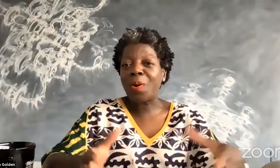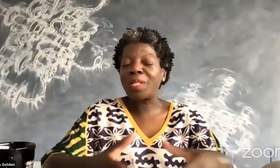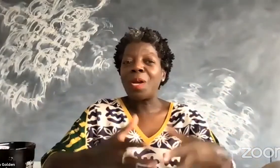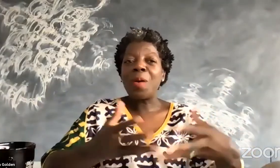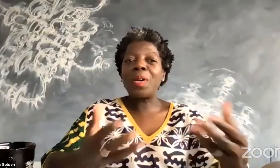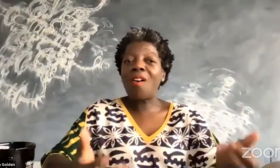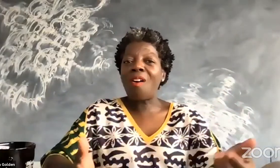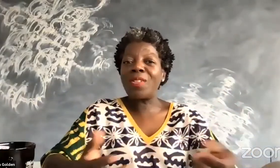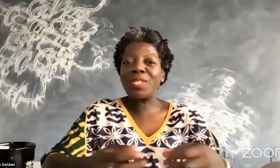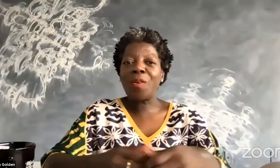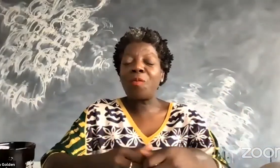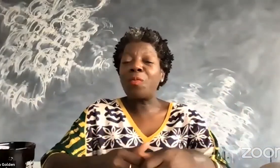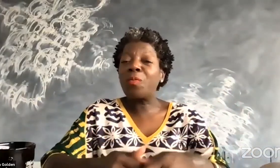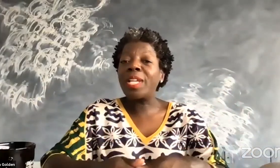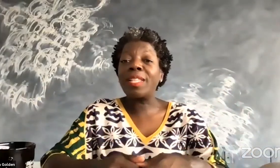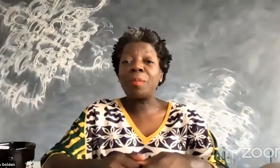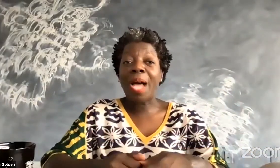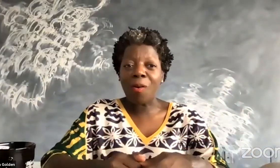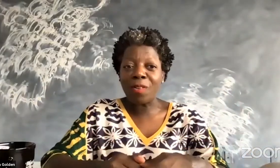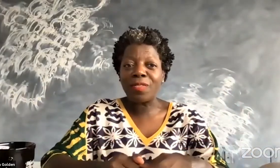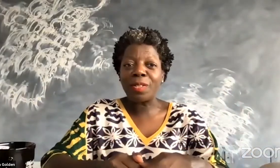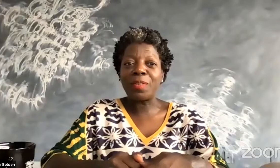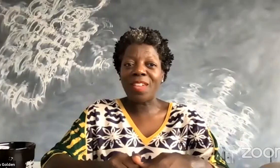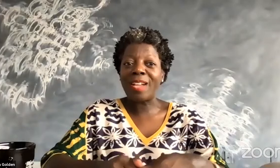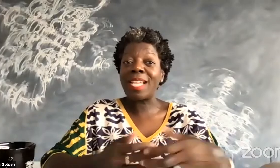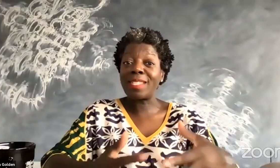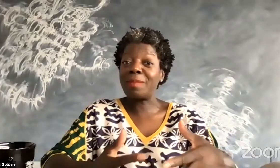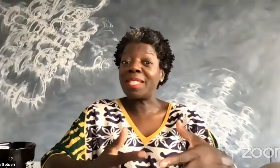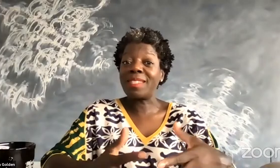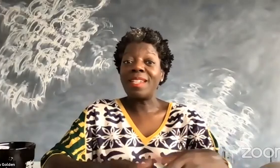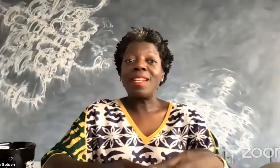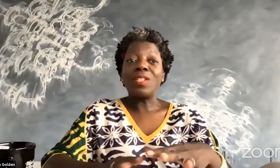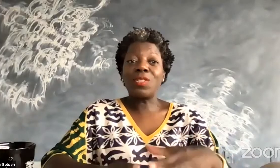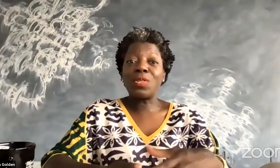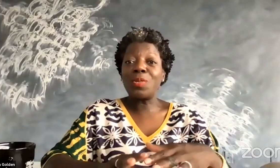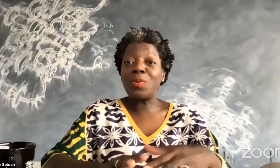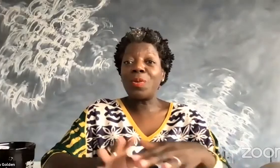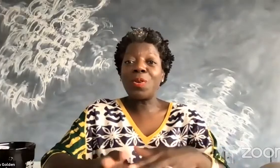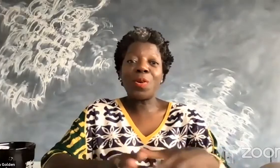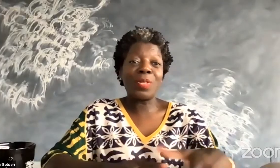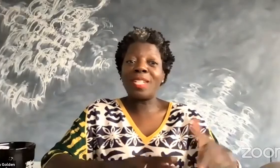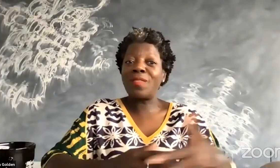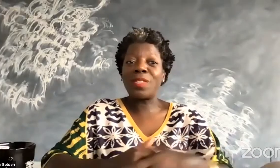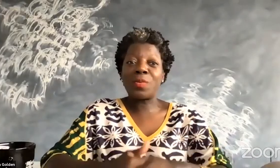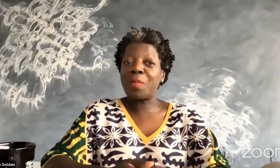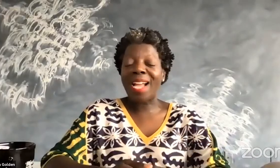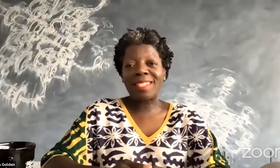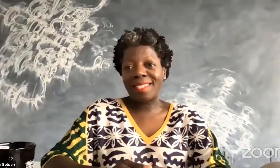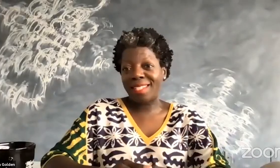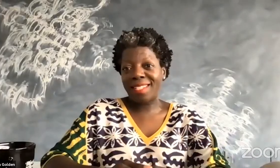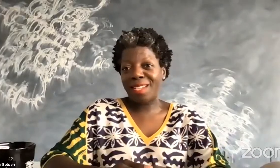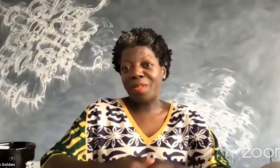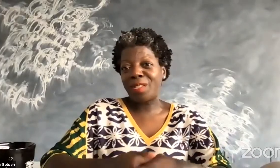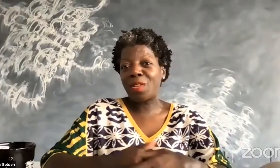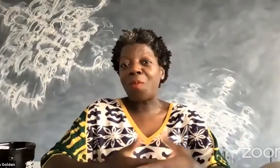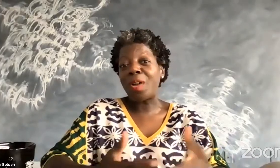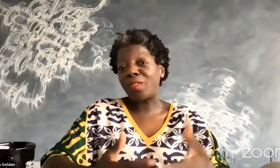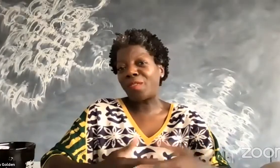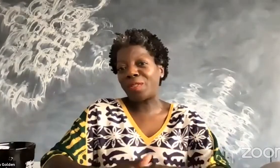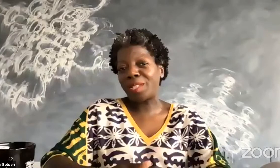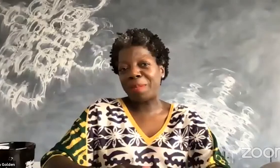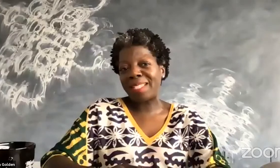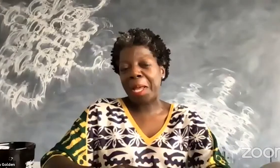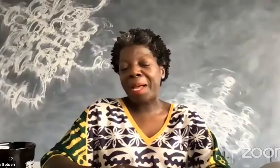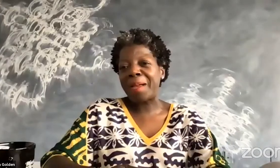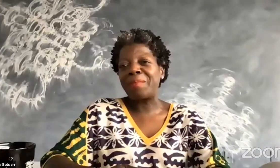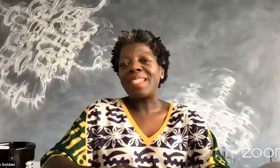your works, but also really powerful and profound testaments to your own individual practices. It was so